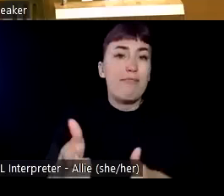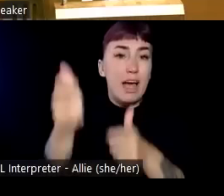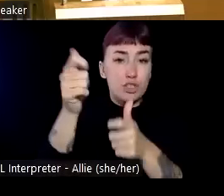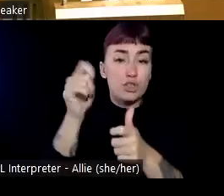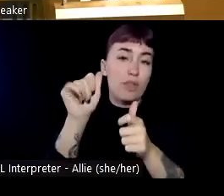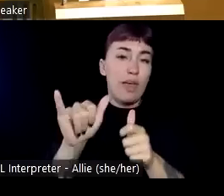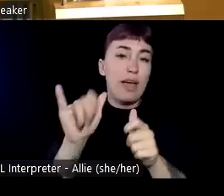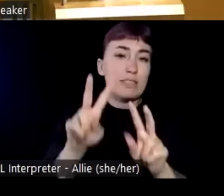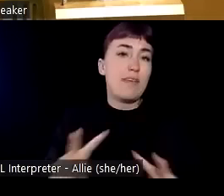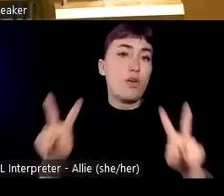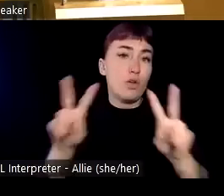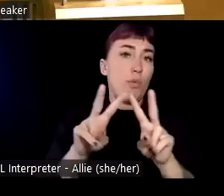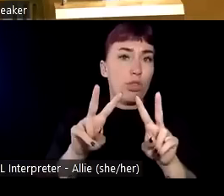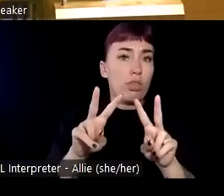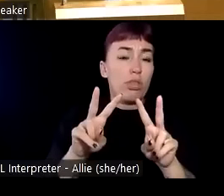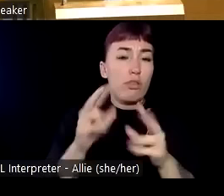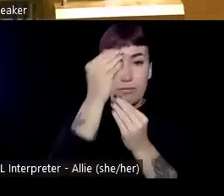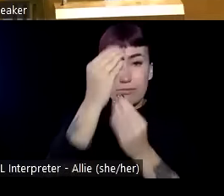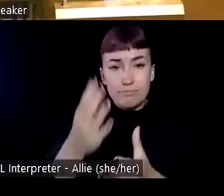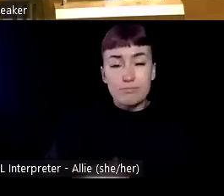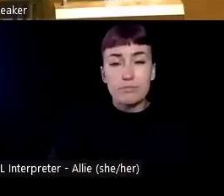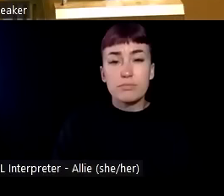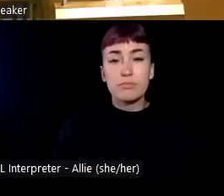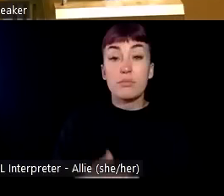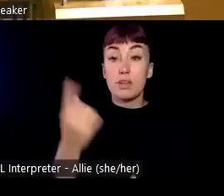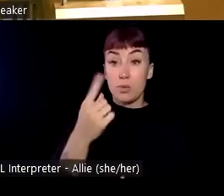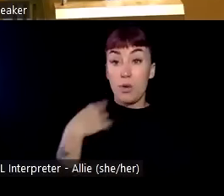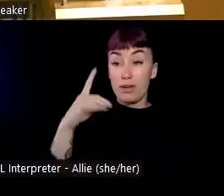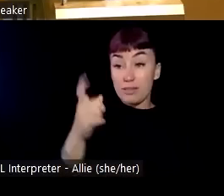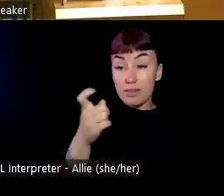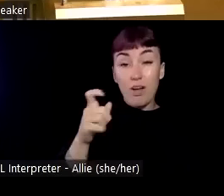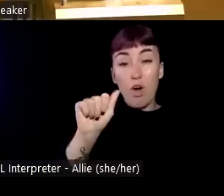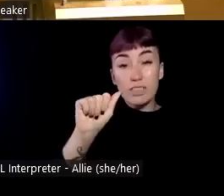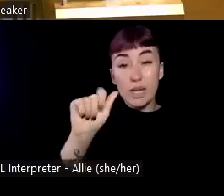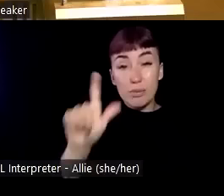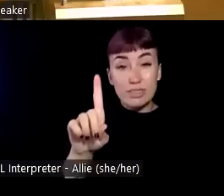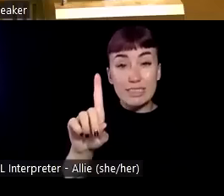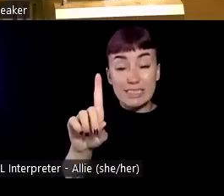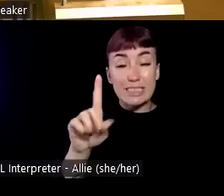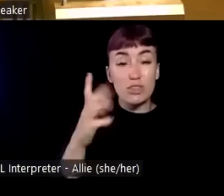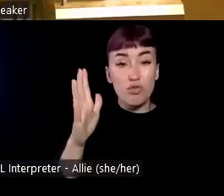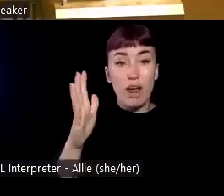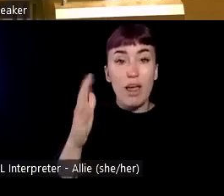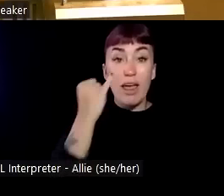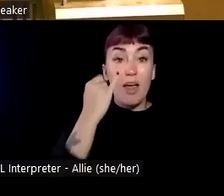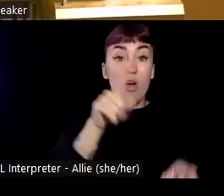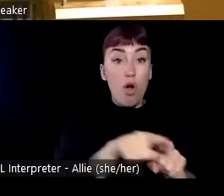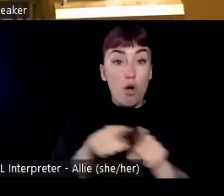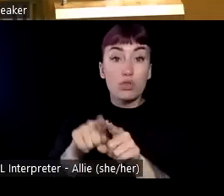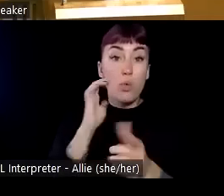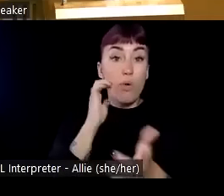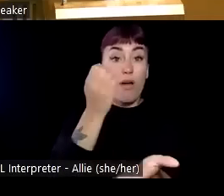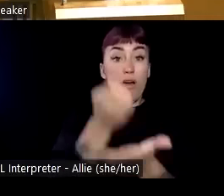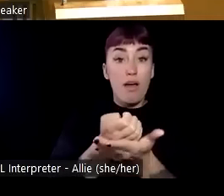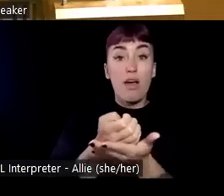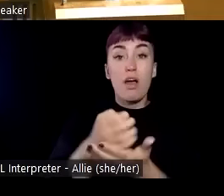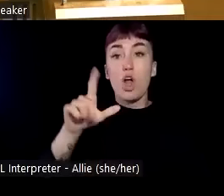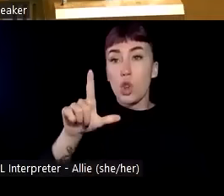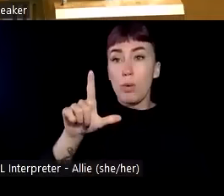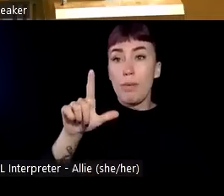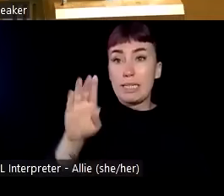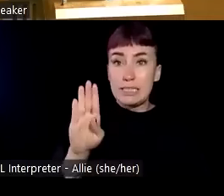information. When someone has a diagnosis of Alzheimer's disease already, if they also have evidence of Lewy body